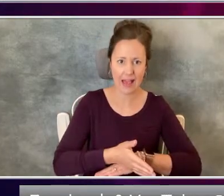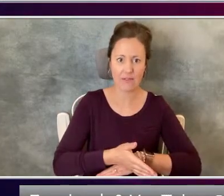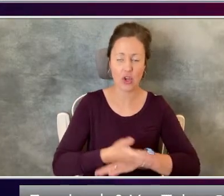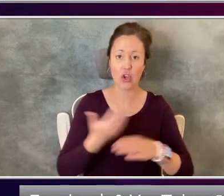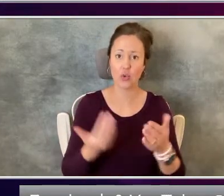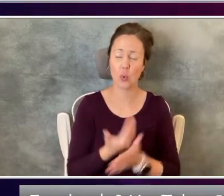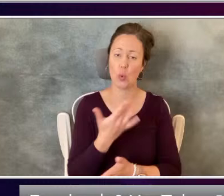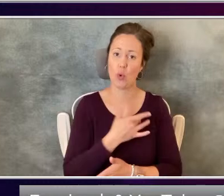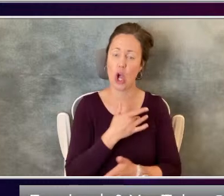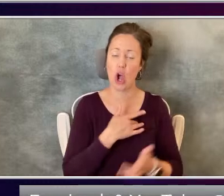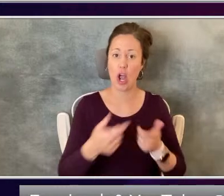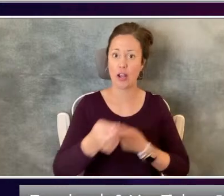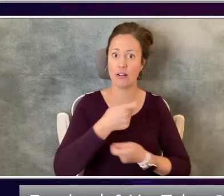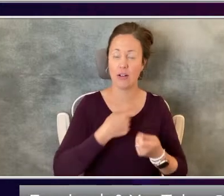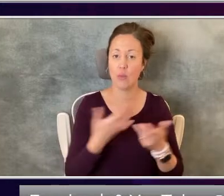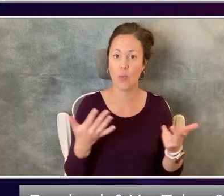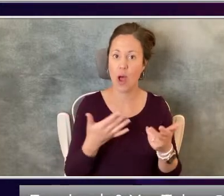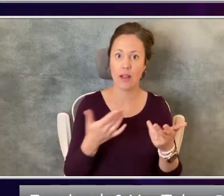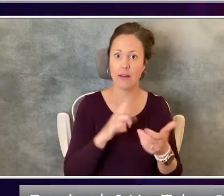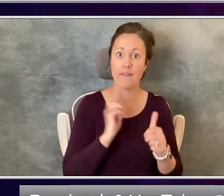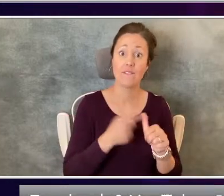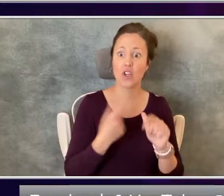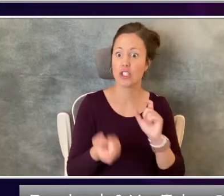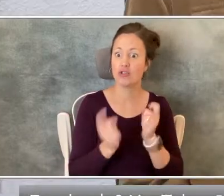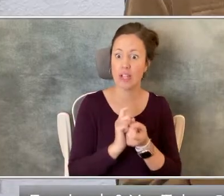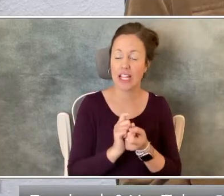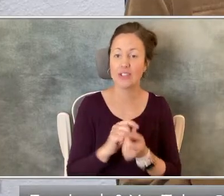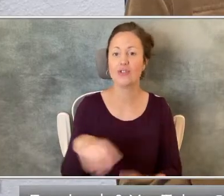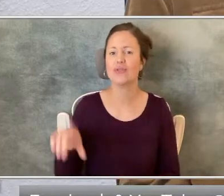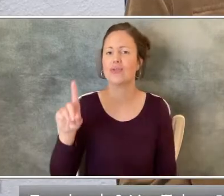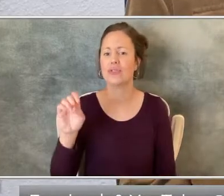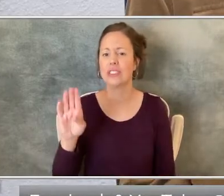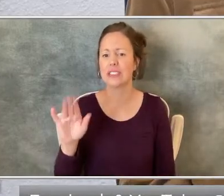heart, the first change you noticed? Debbie, I want to start with you.